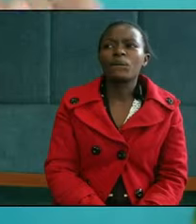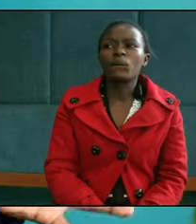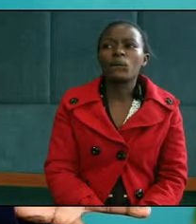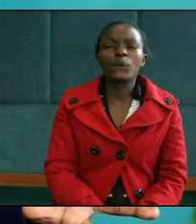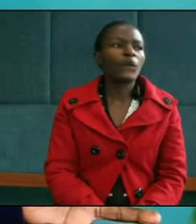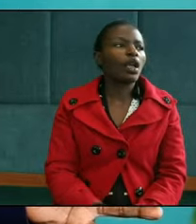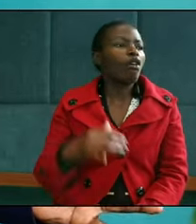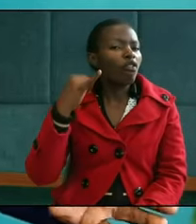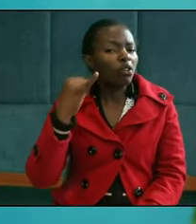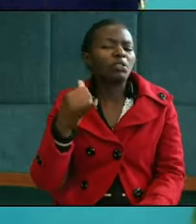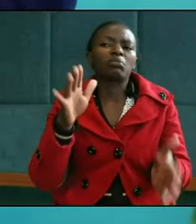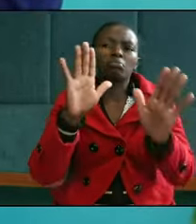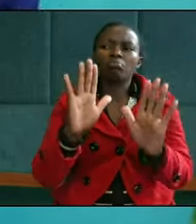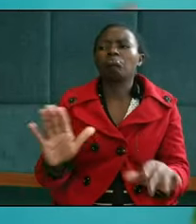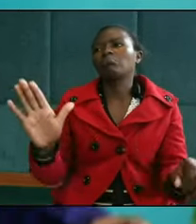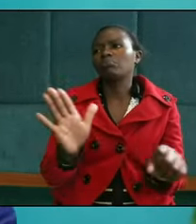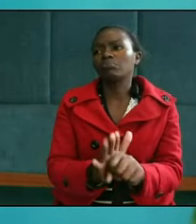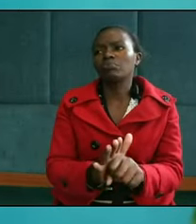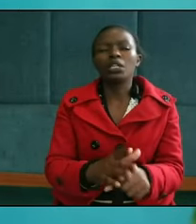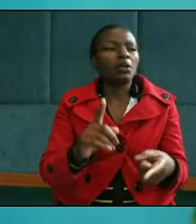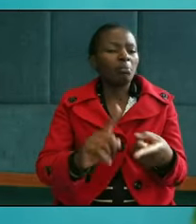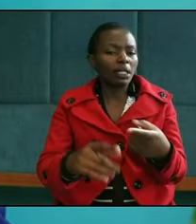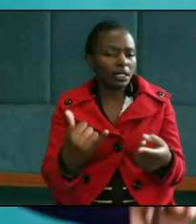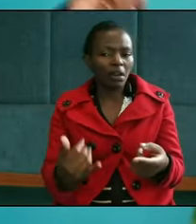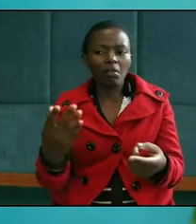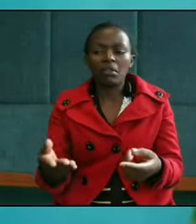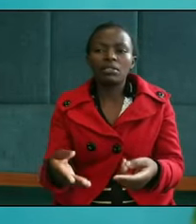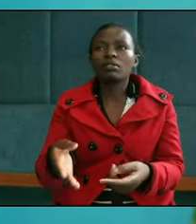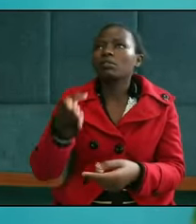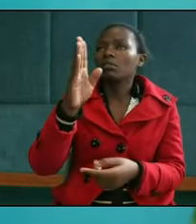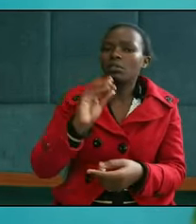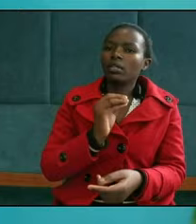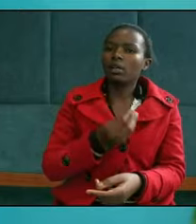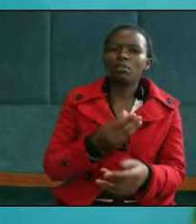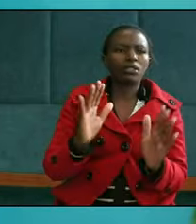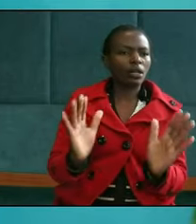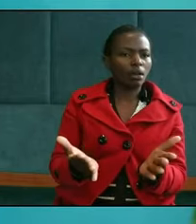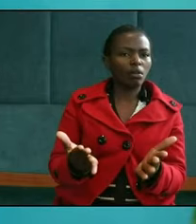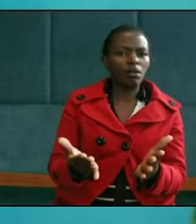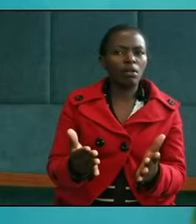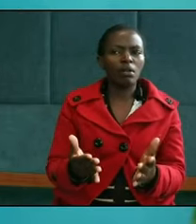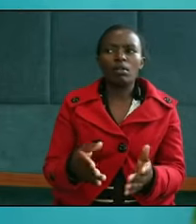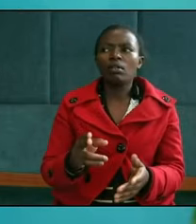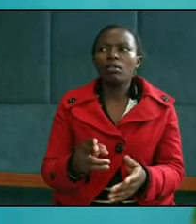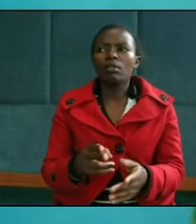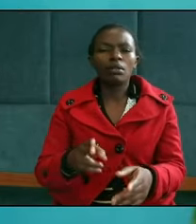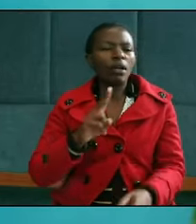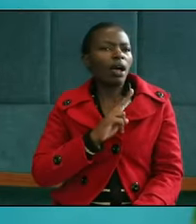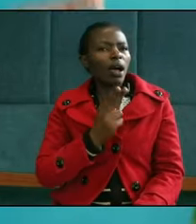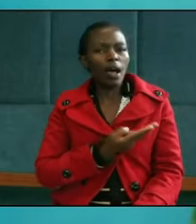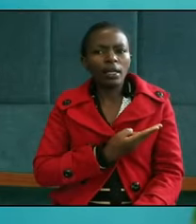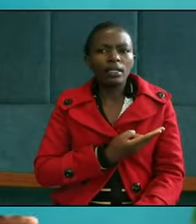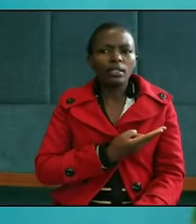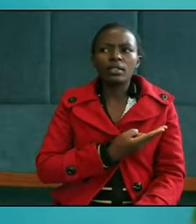gadgets are wonderful, but now they have become a God. Instead of worshiping the God of gadgets, we are worshiping